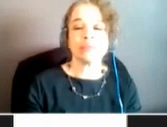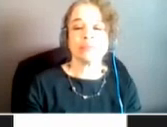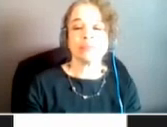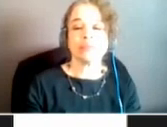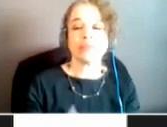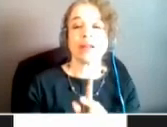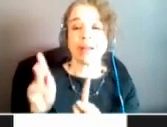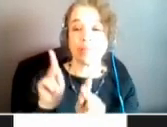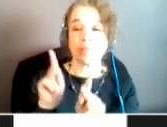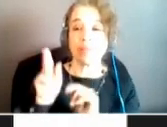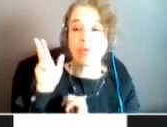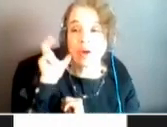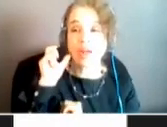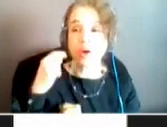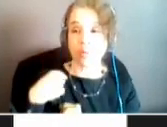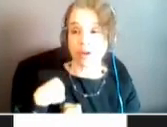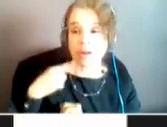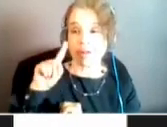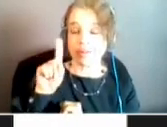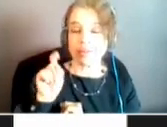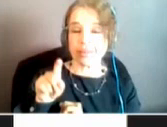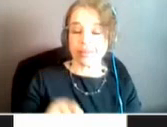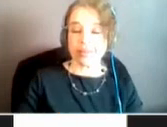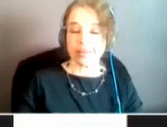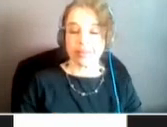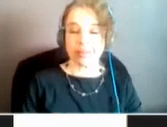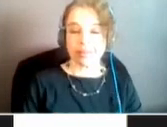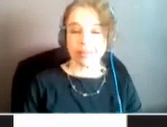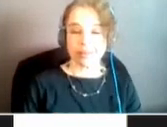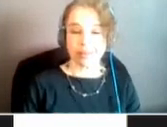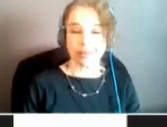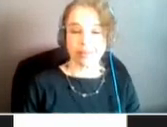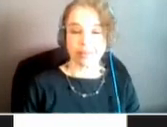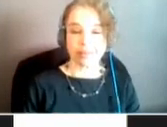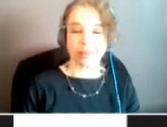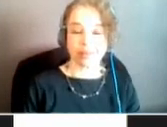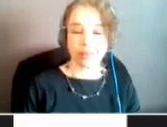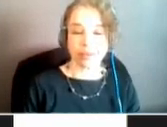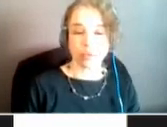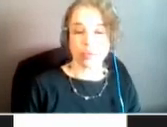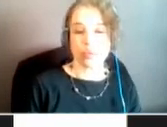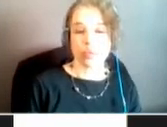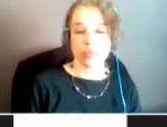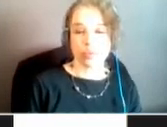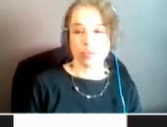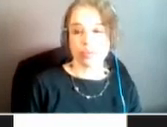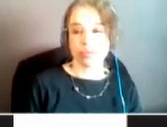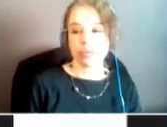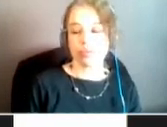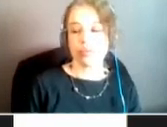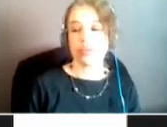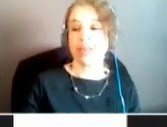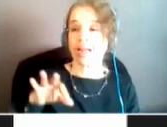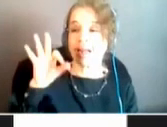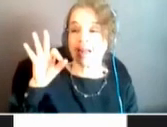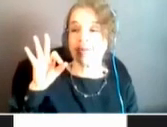Can people hear? Understand that from the perspective of the court institution, sorry about that. I'm looking to find